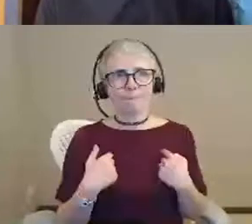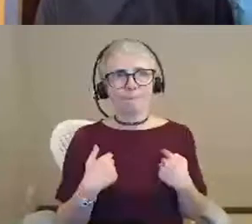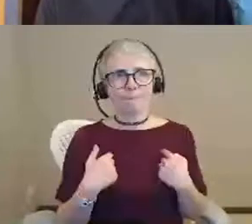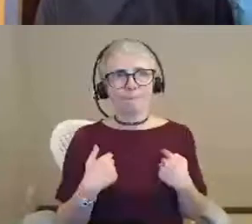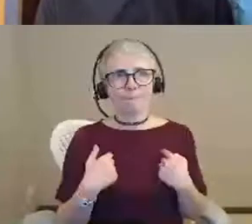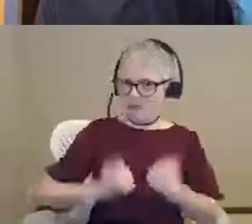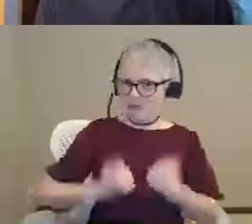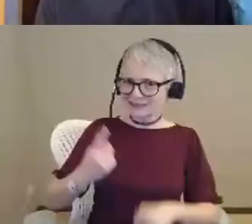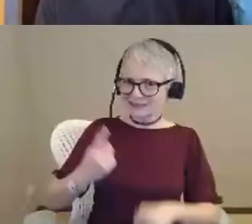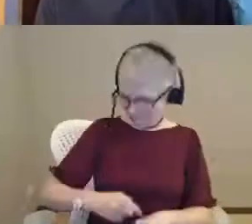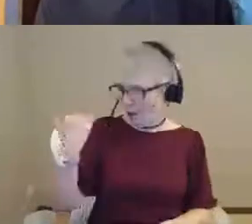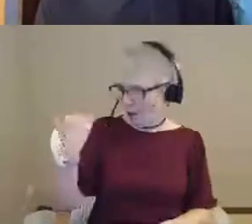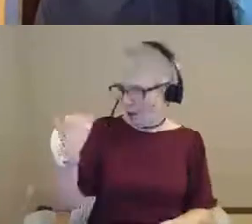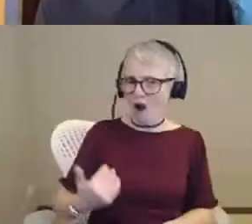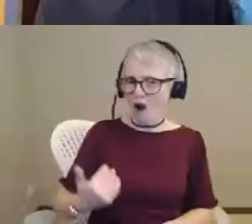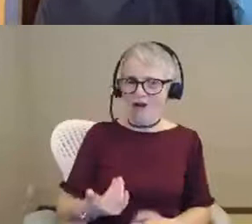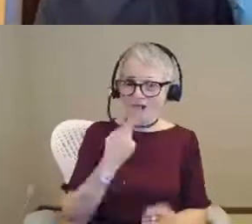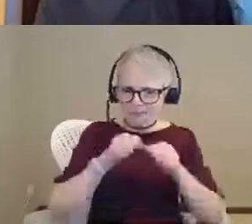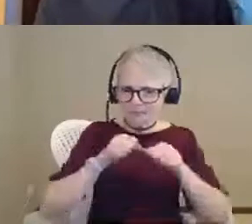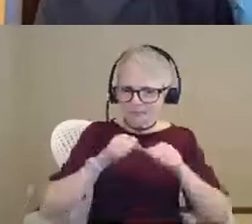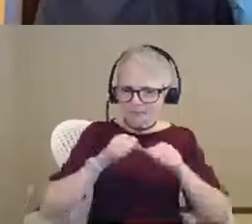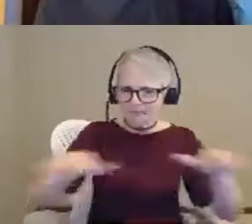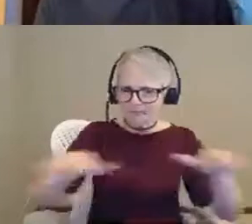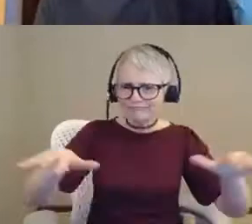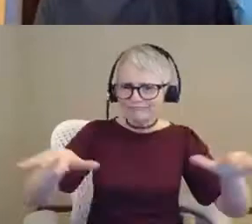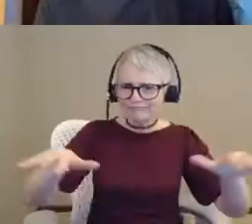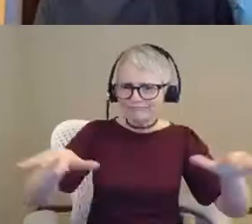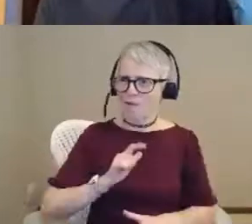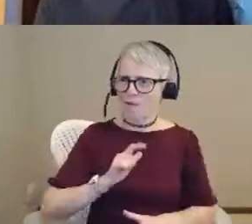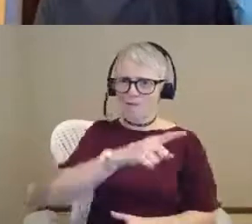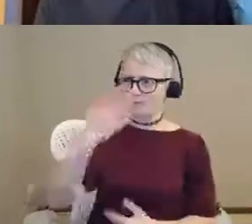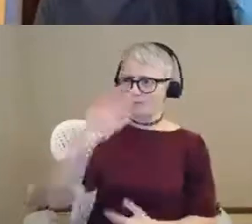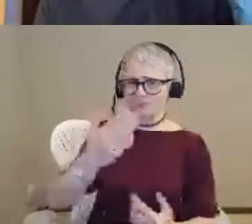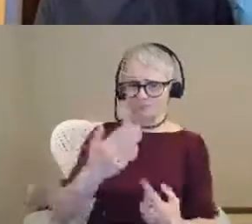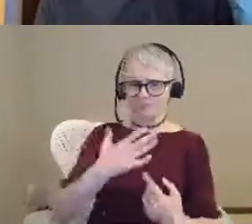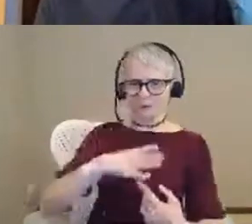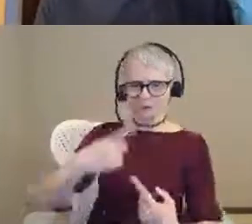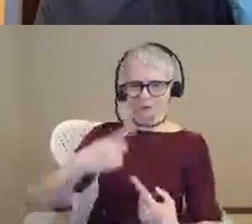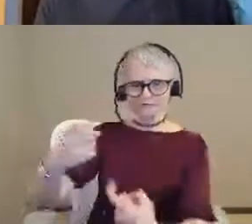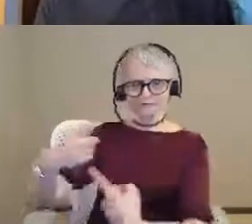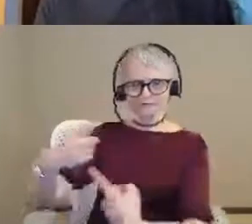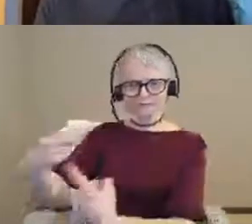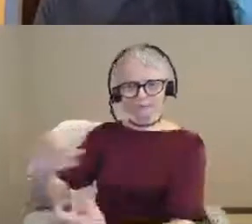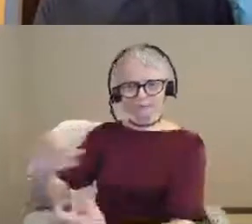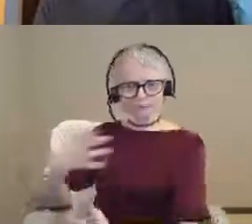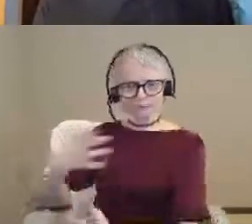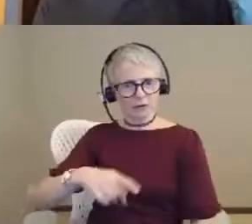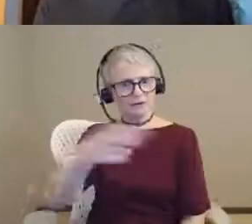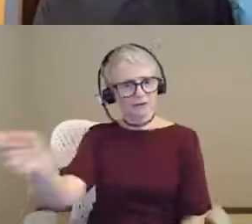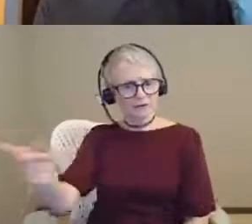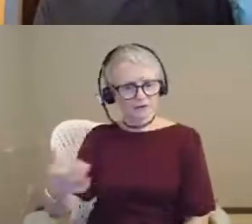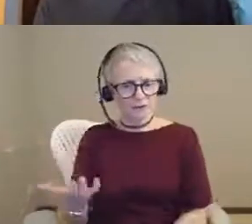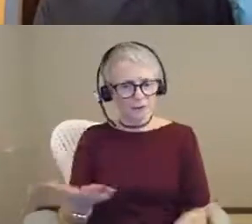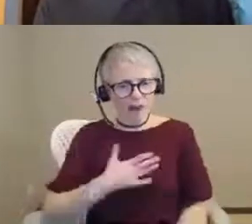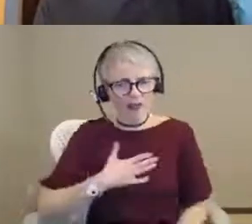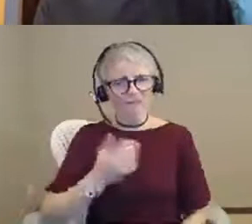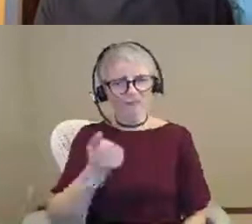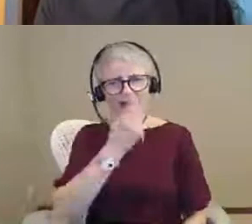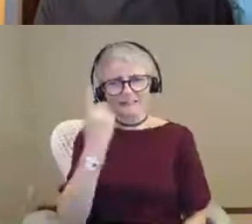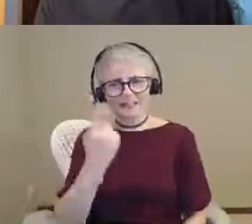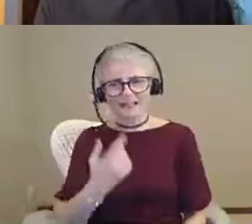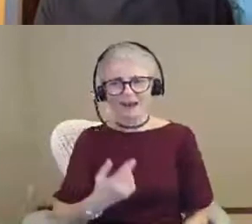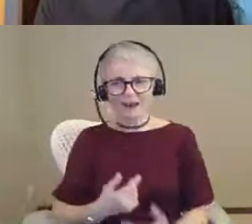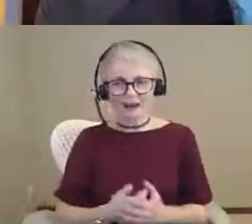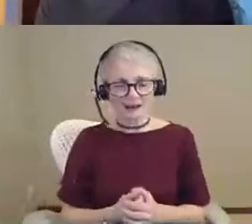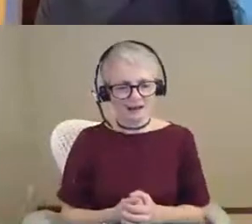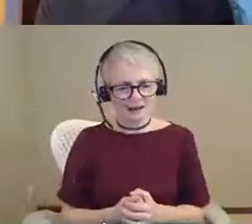it. Let's get as much information out there we can while people are being receptive. So I love this concept of not hoarding our